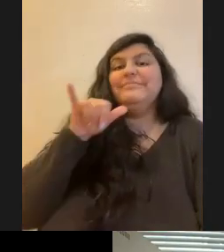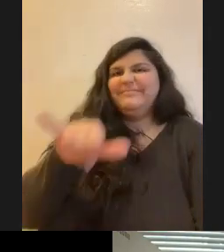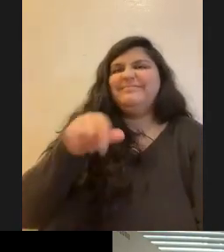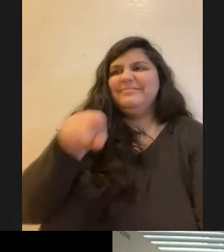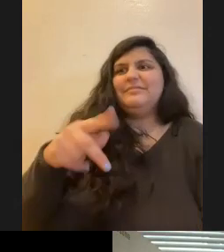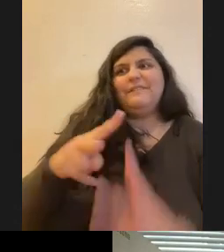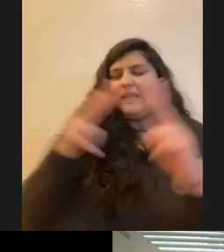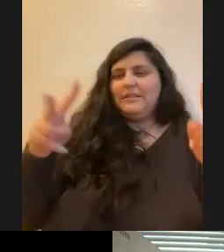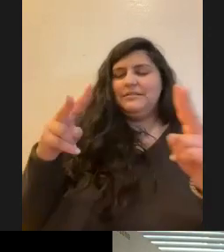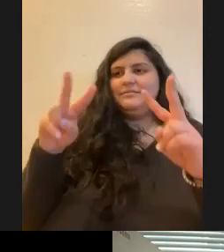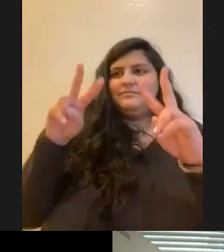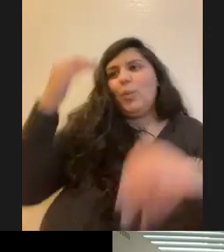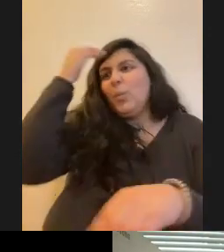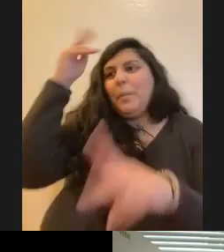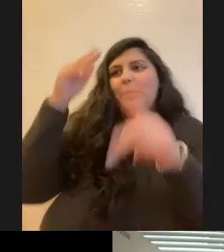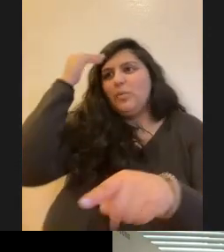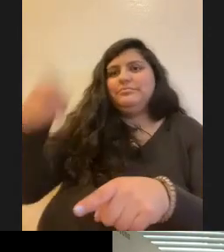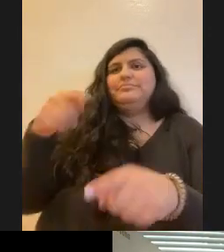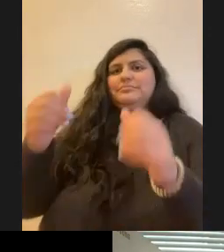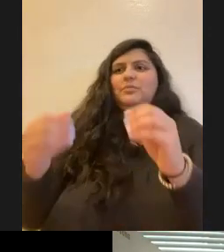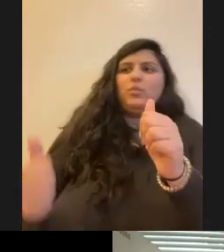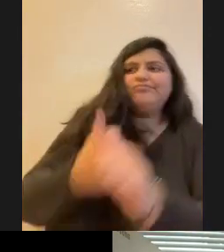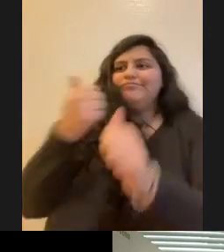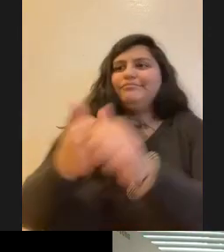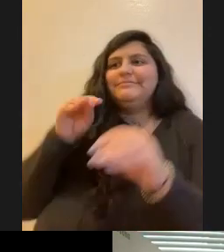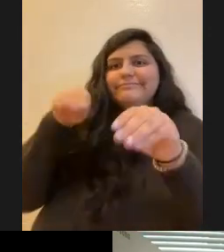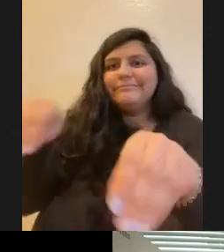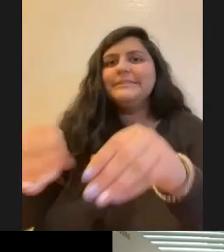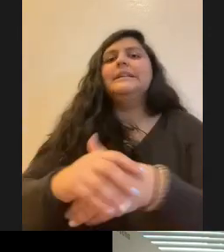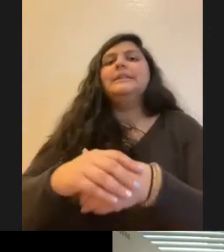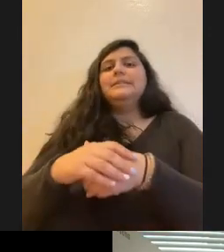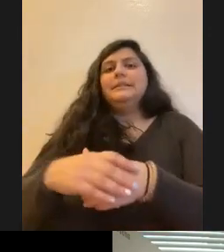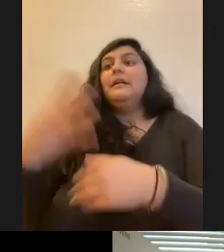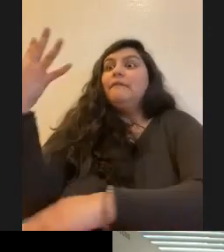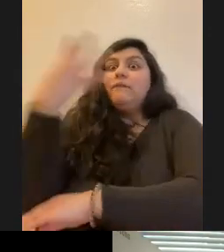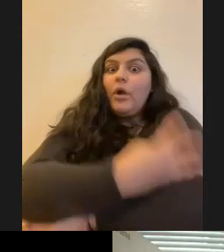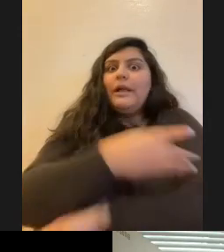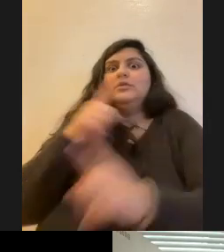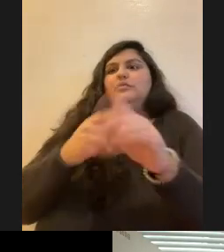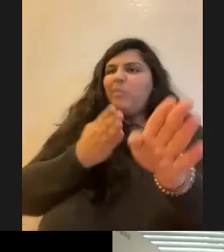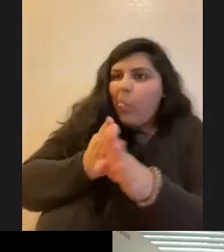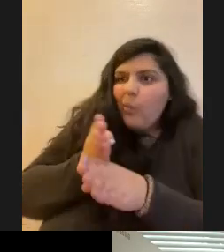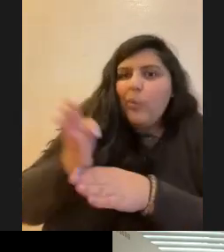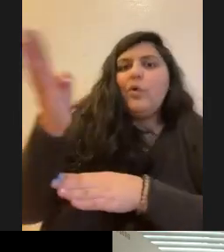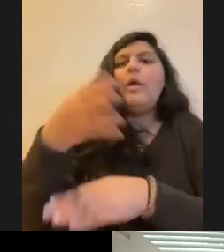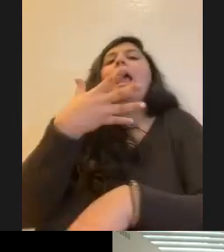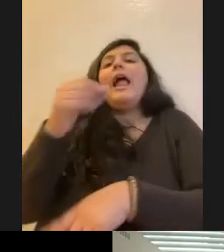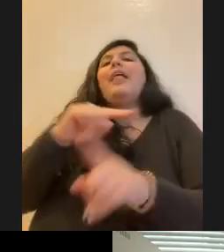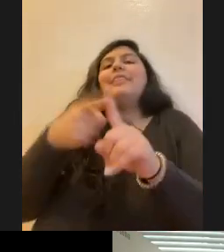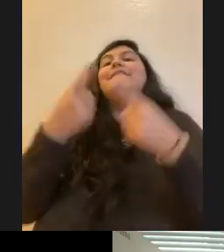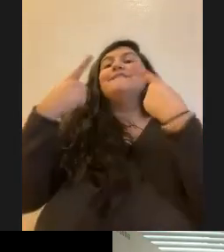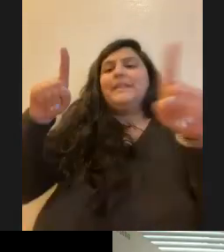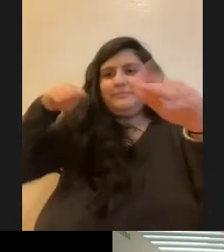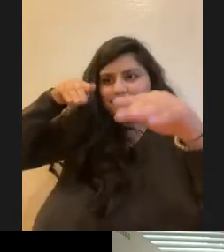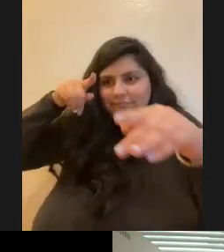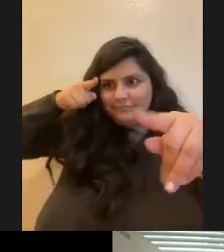world. Yeah. It's always a fun time. It takes about 4 days to get through the Drake. And then finally we make it to the tip of